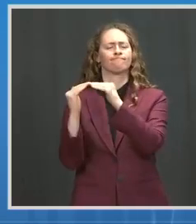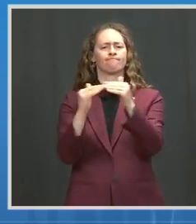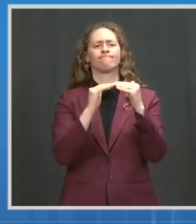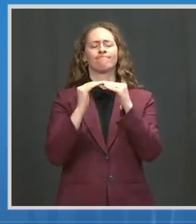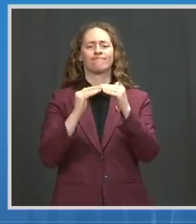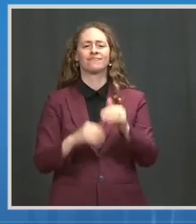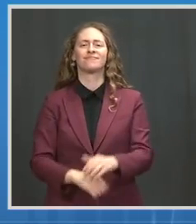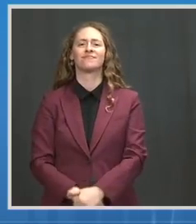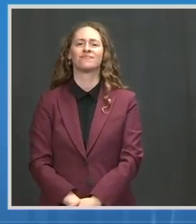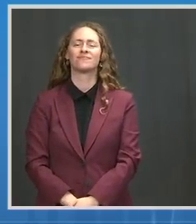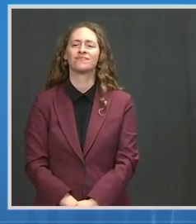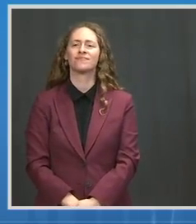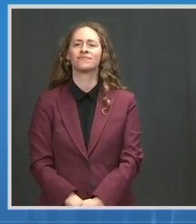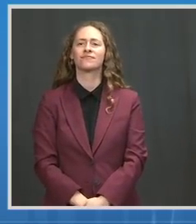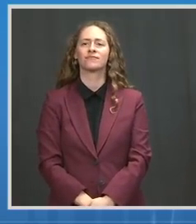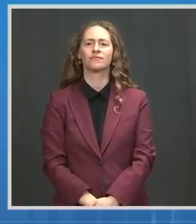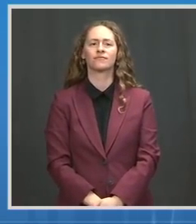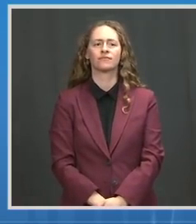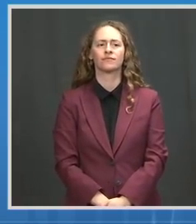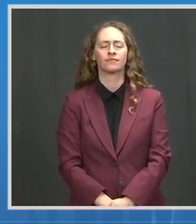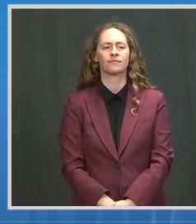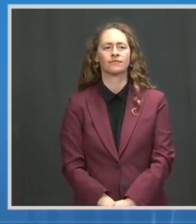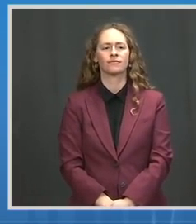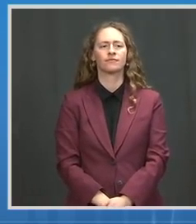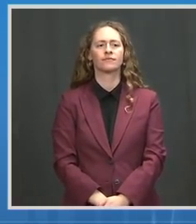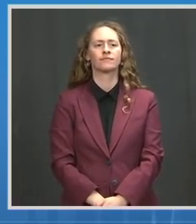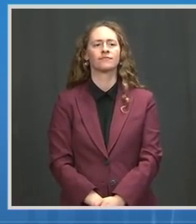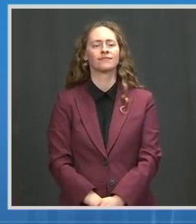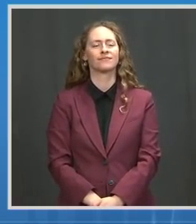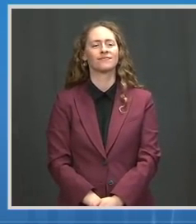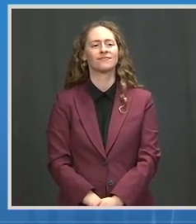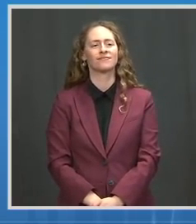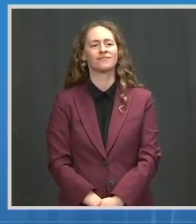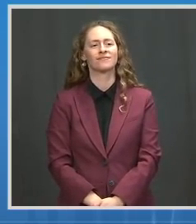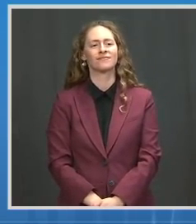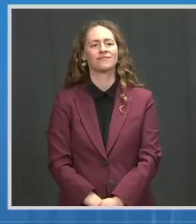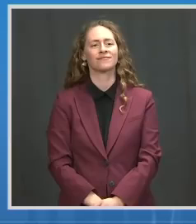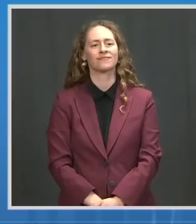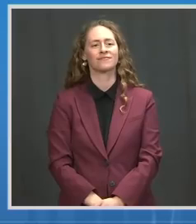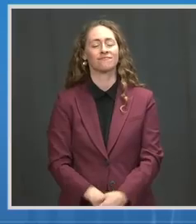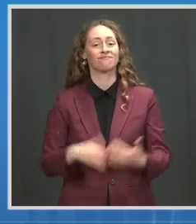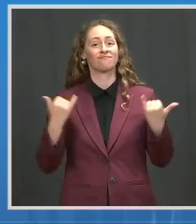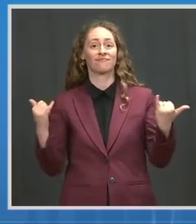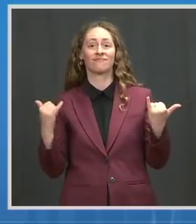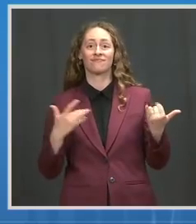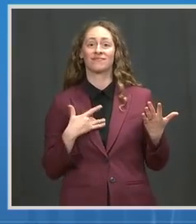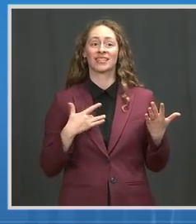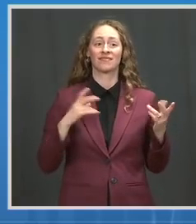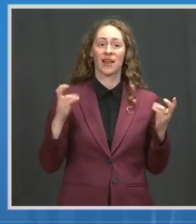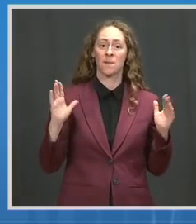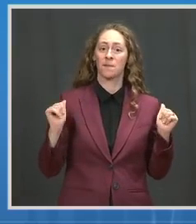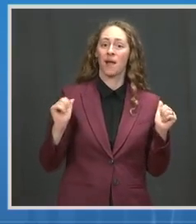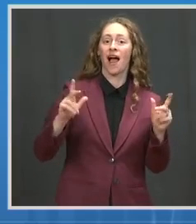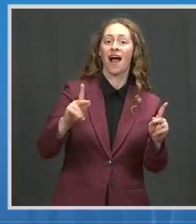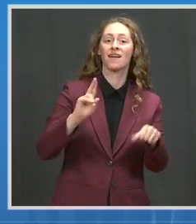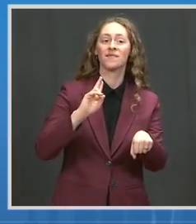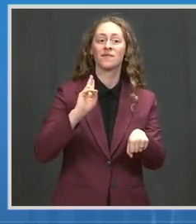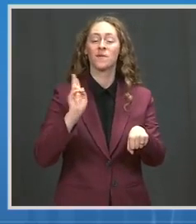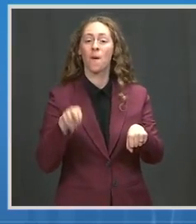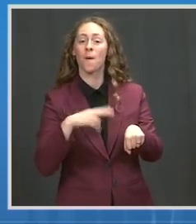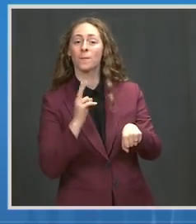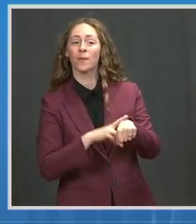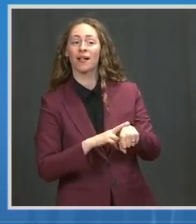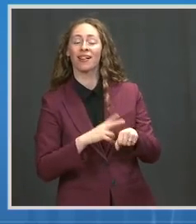Even as so much of what we cherish is returning, we cannot let our progress be a reason for taking our foot off the pedal.